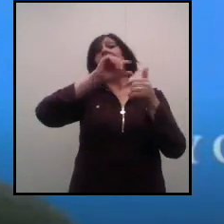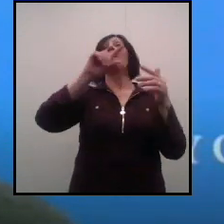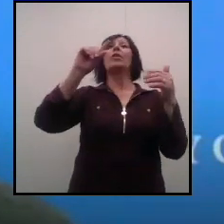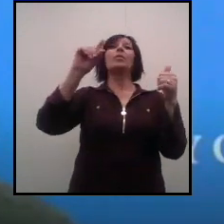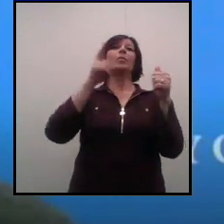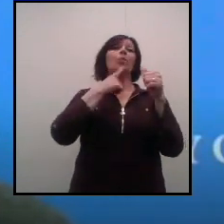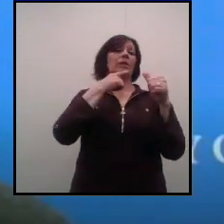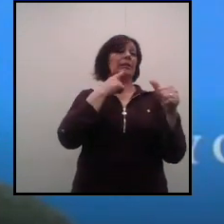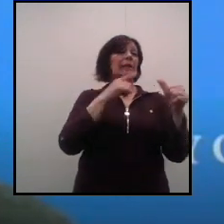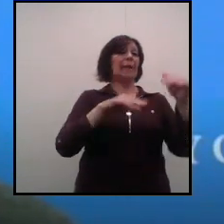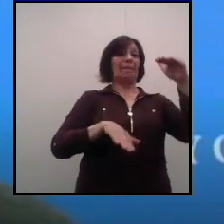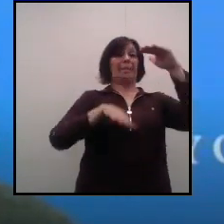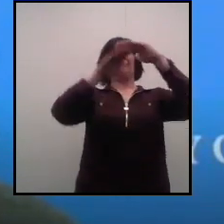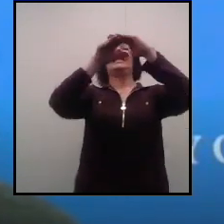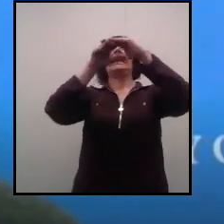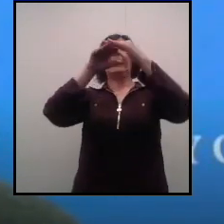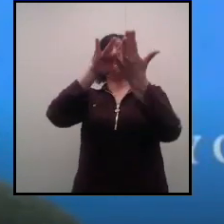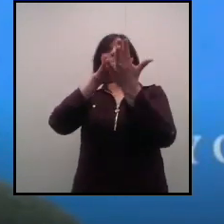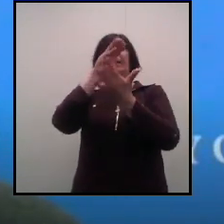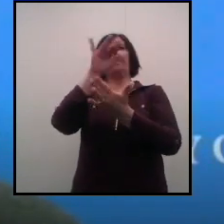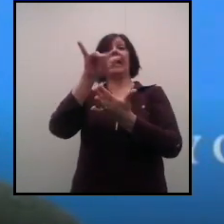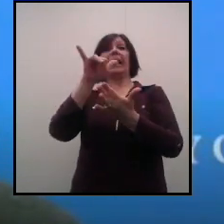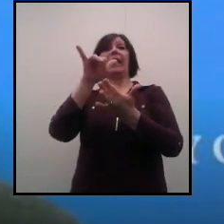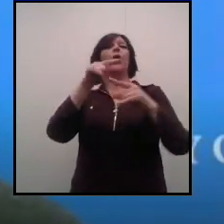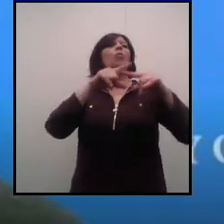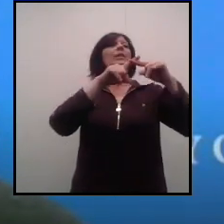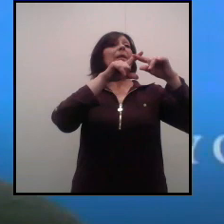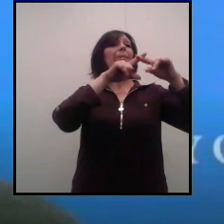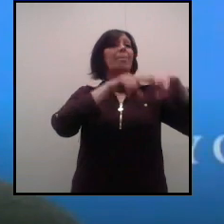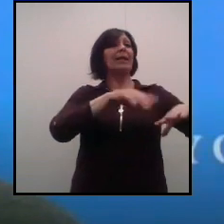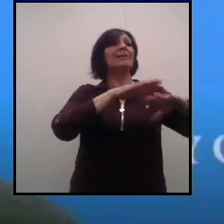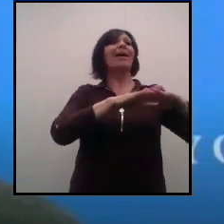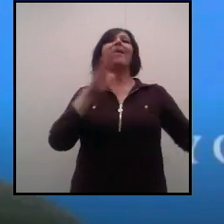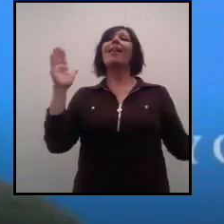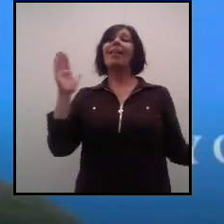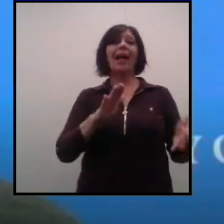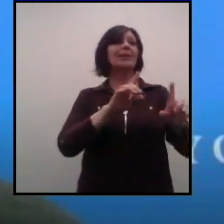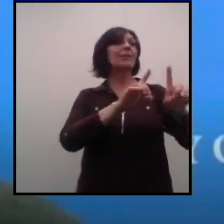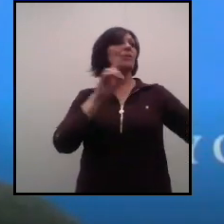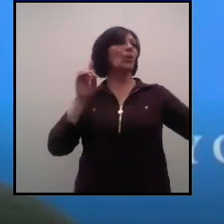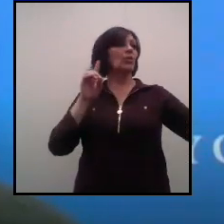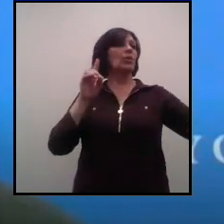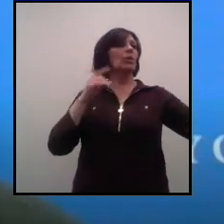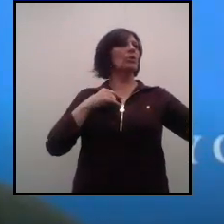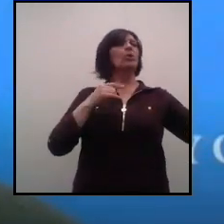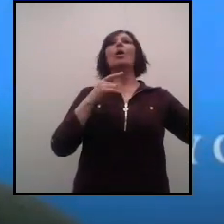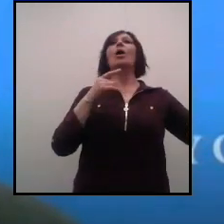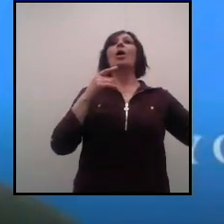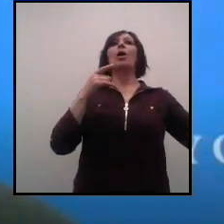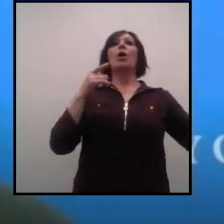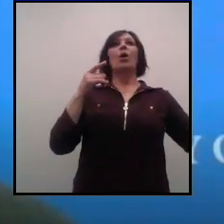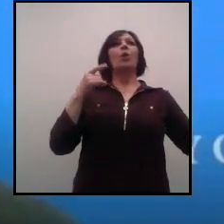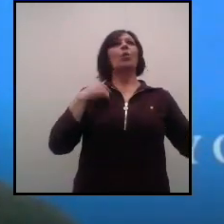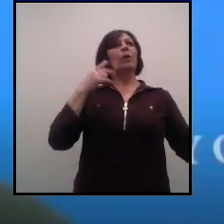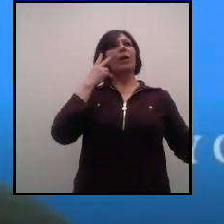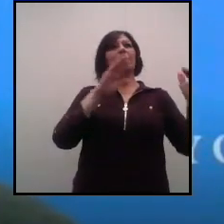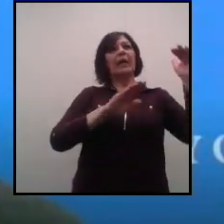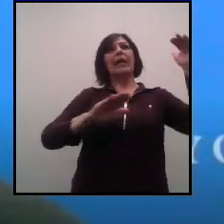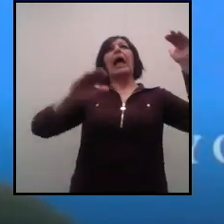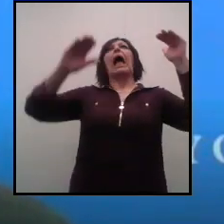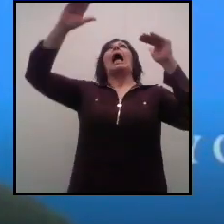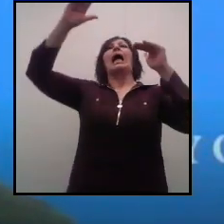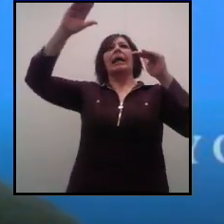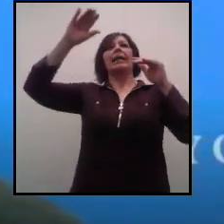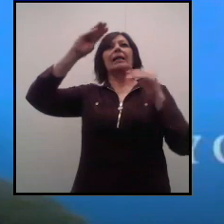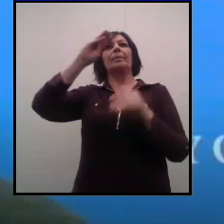on less social distancing than we've been practicing, so that we would have seen a much higher peak in mid-May.